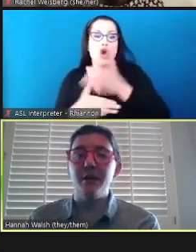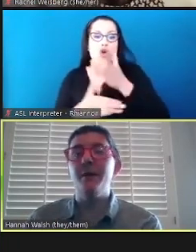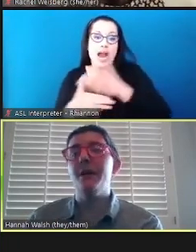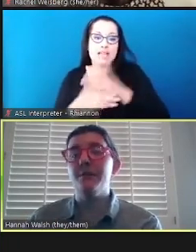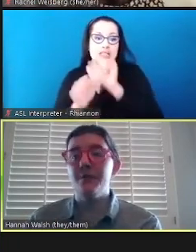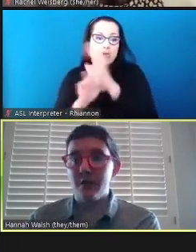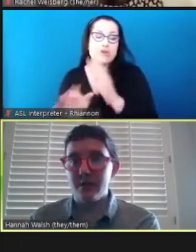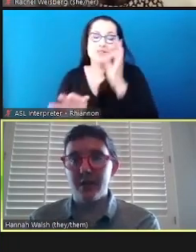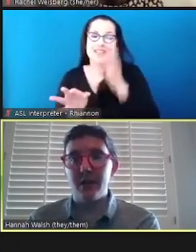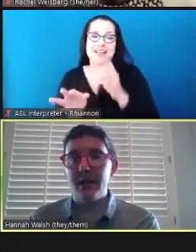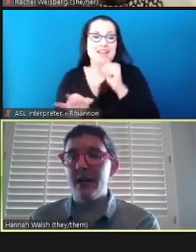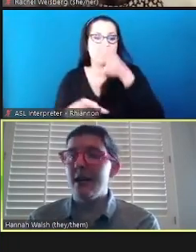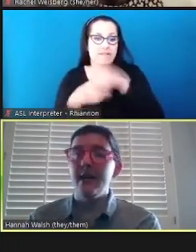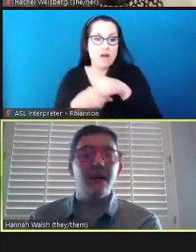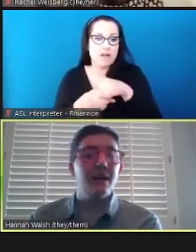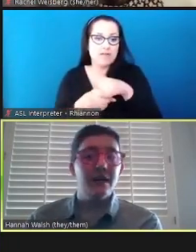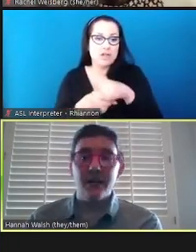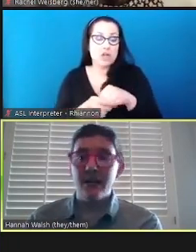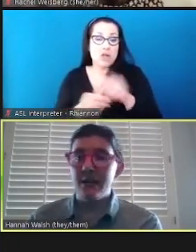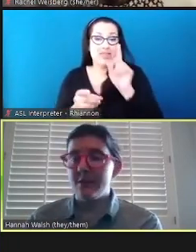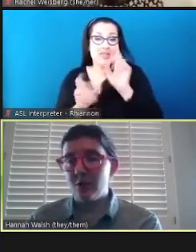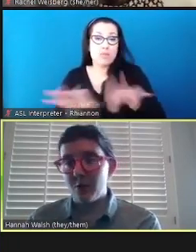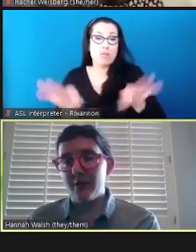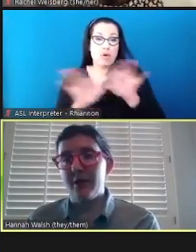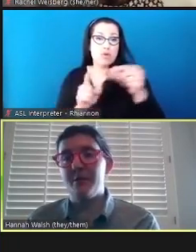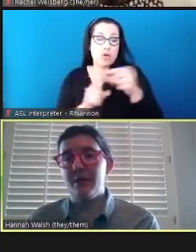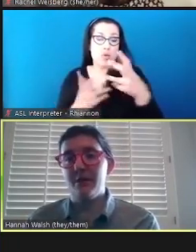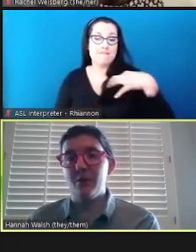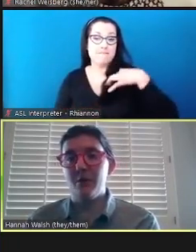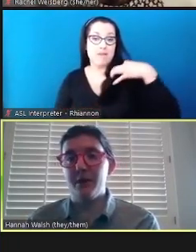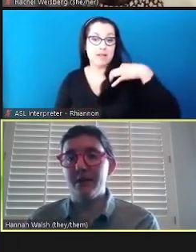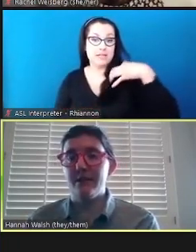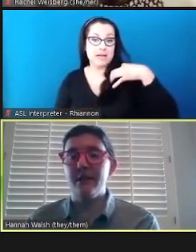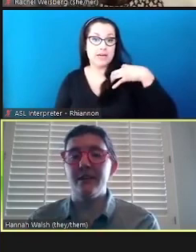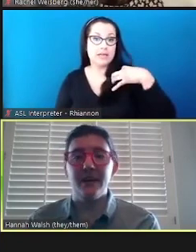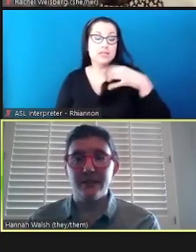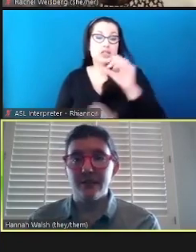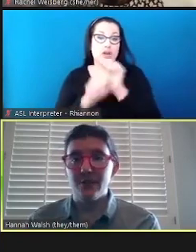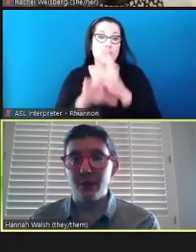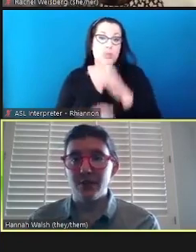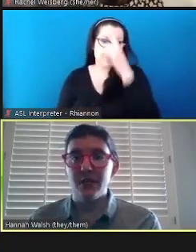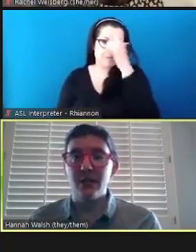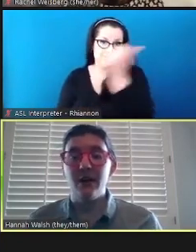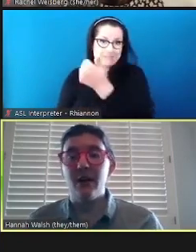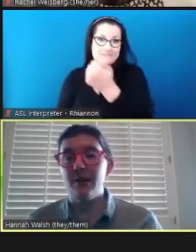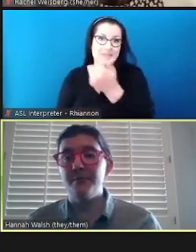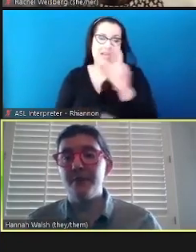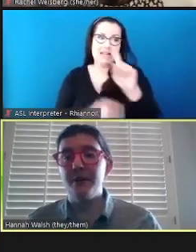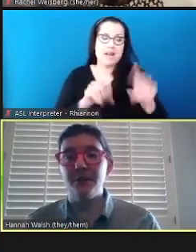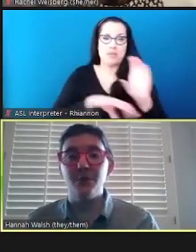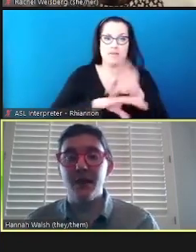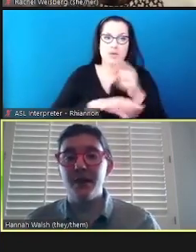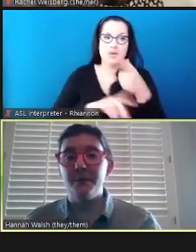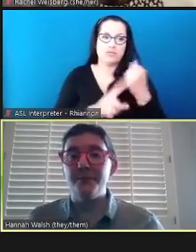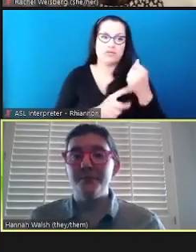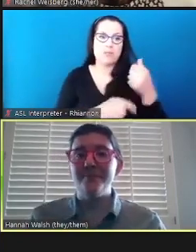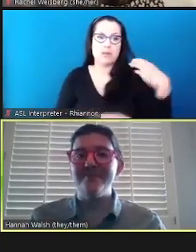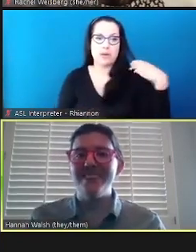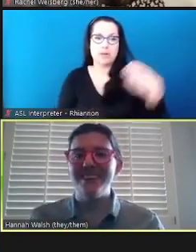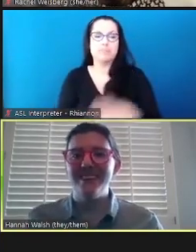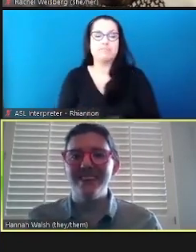word here being it's voluntary. It's totally up to the employees. In that situation, it's okay.